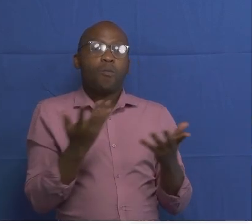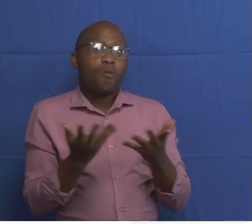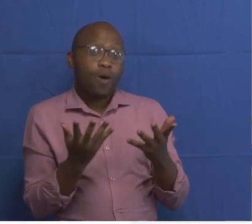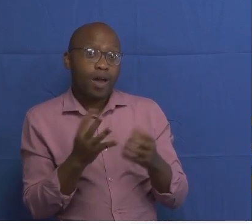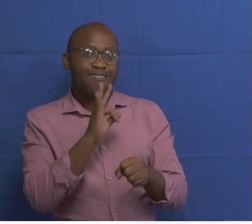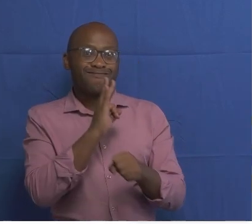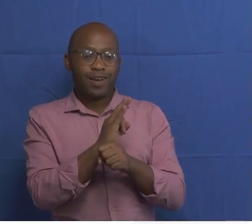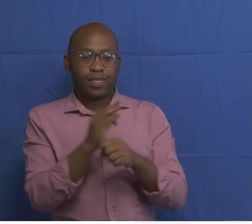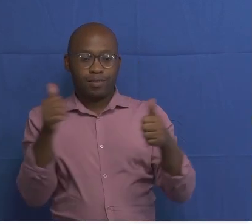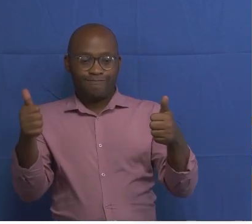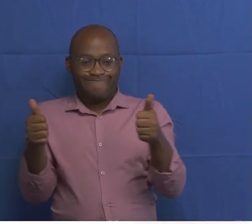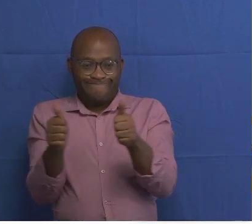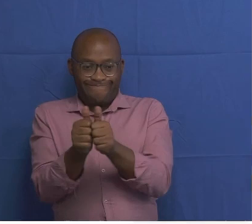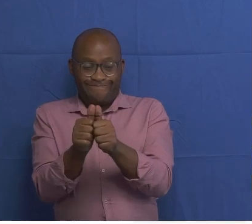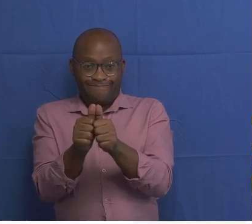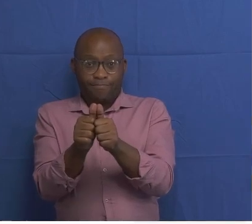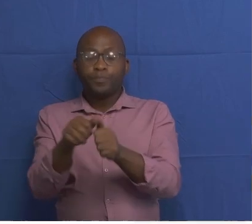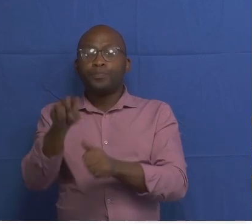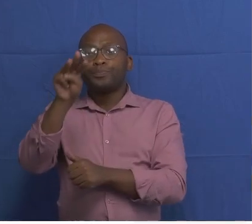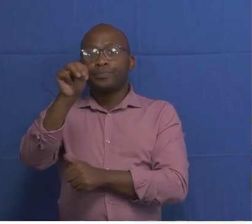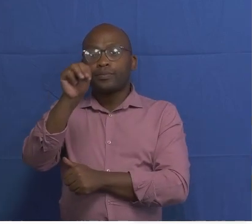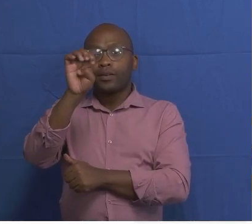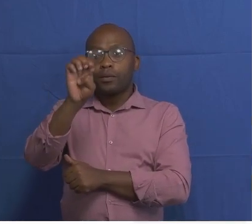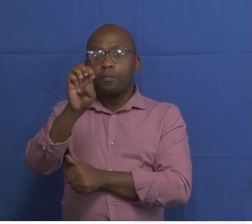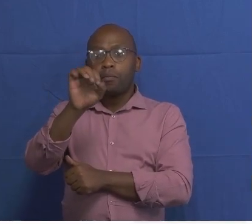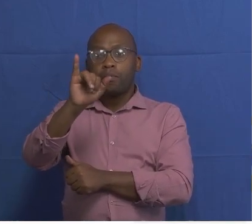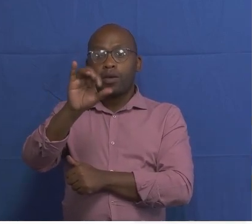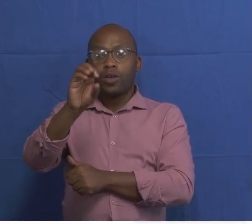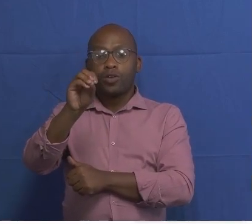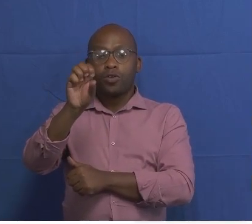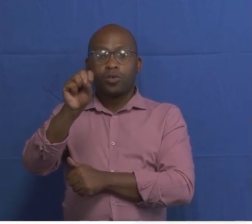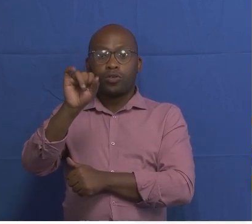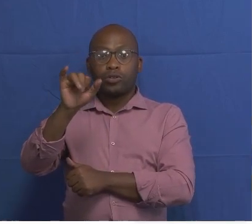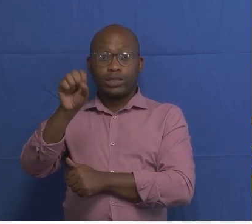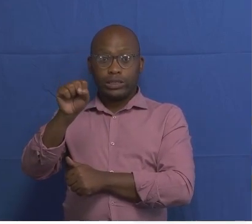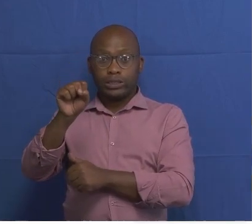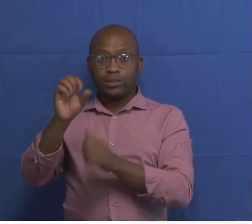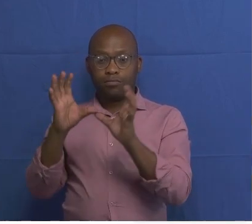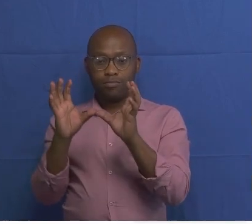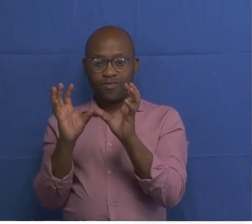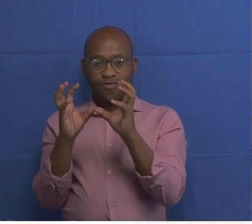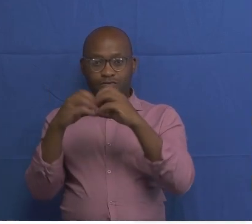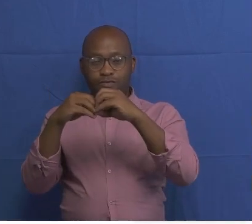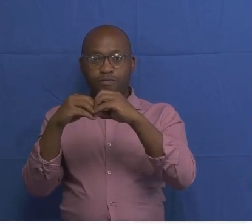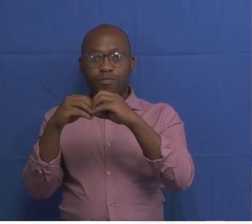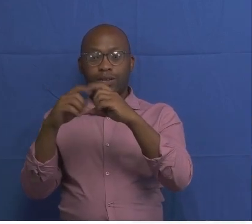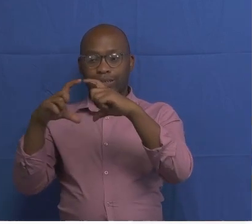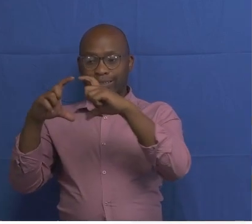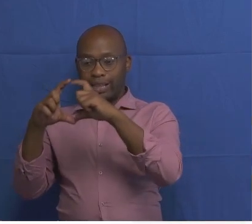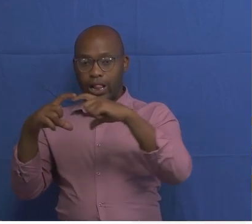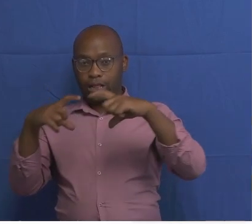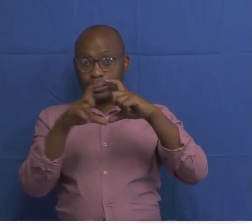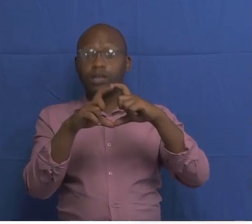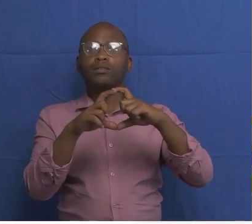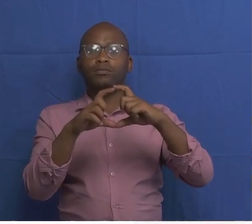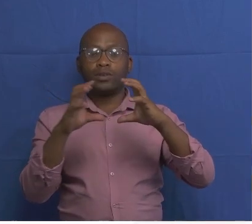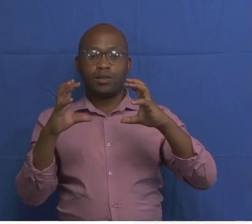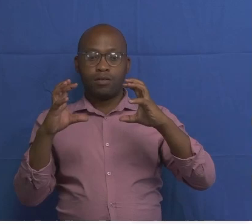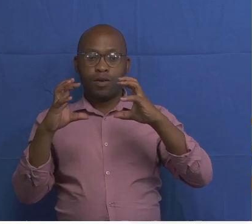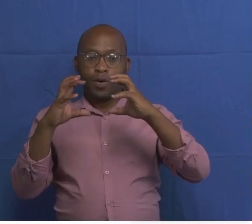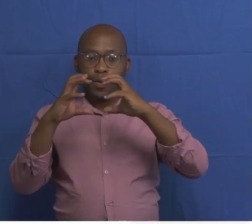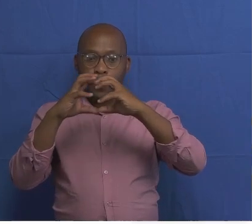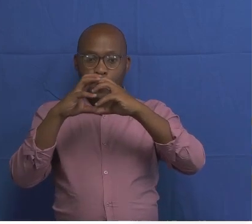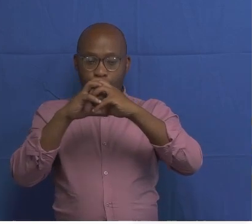during meiosis and during metaphase, when you have got chromosomes lining up at